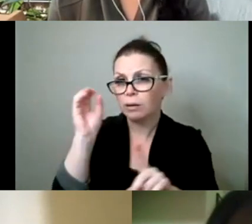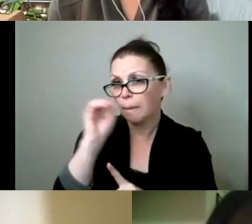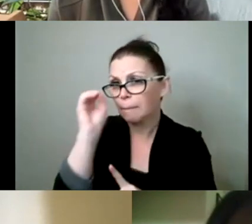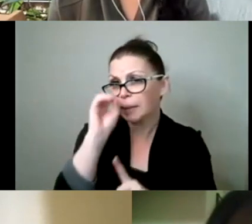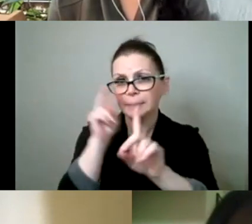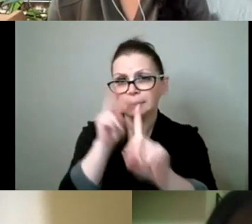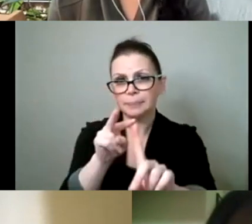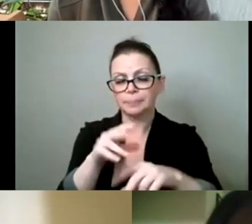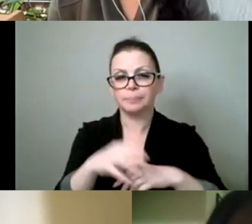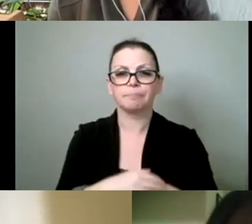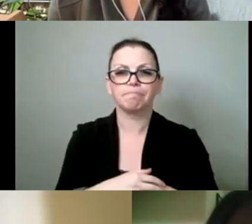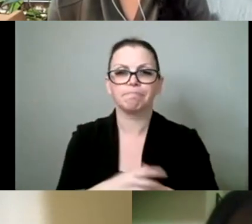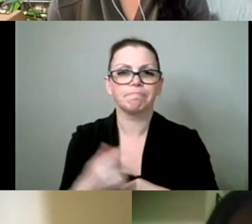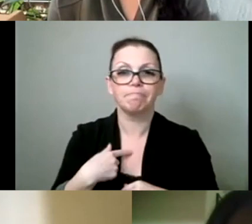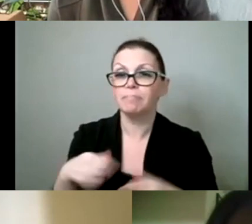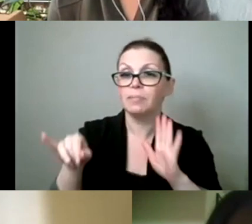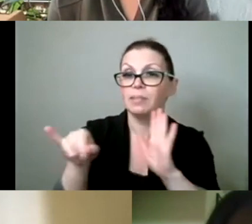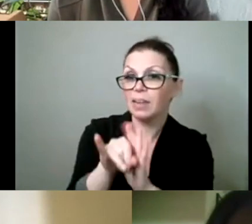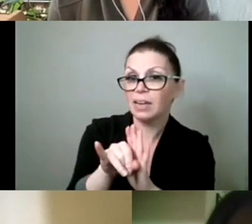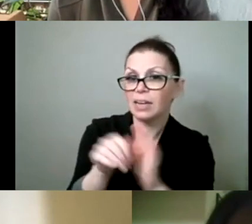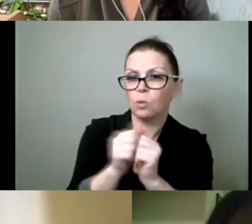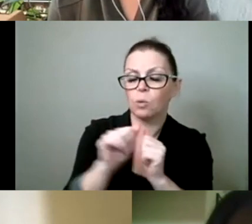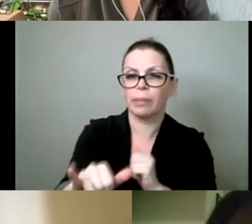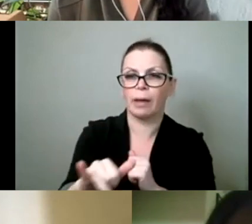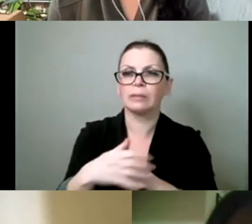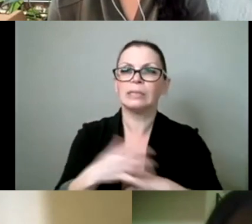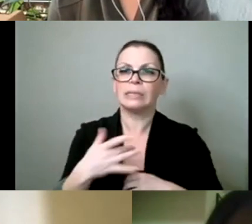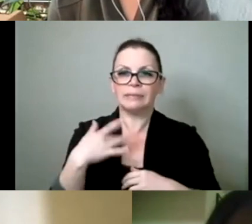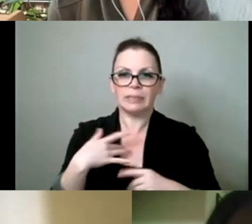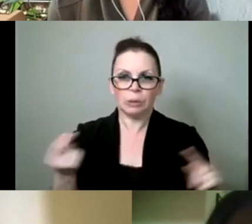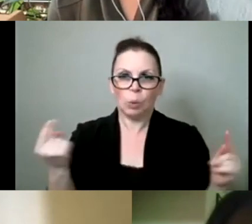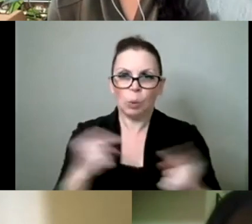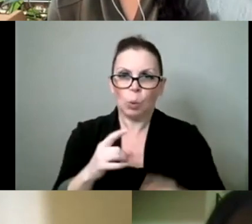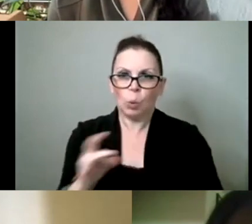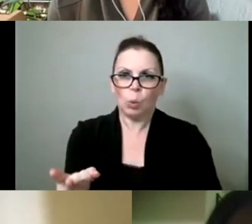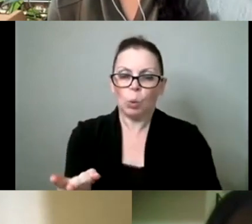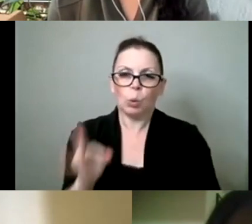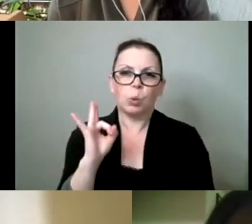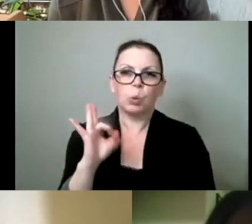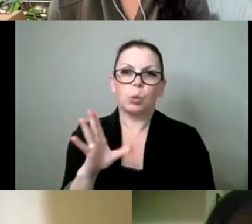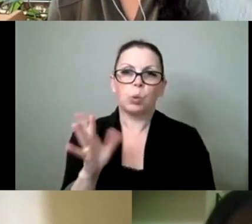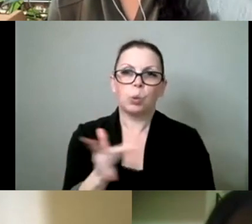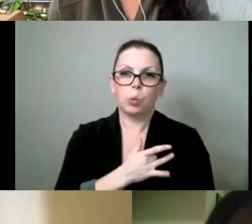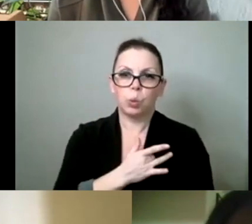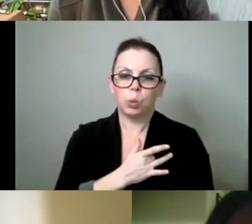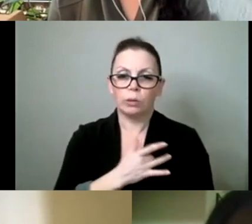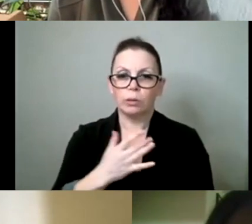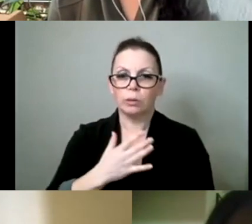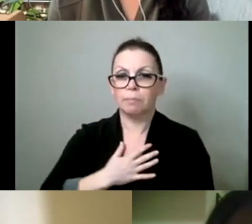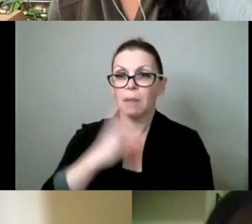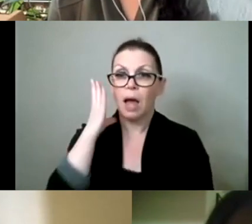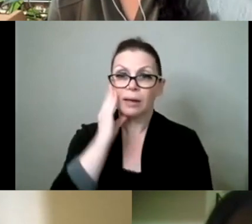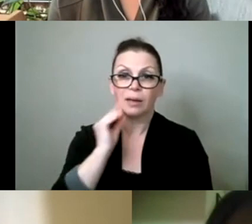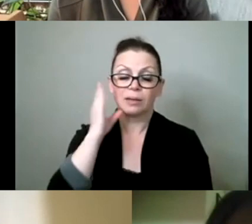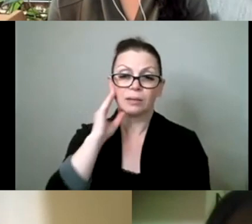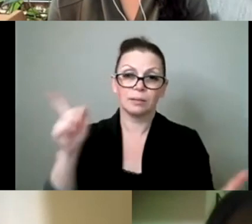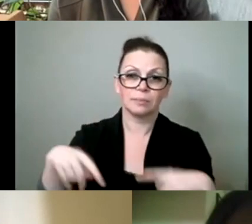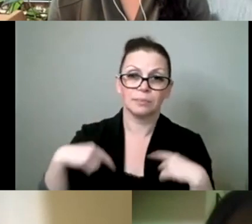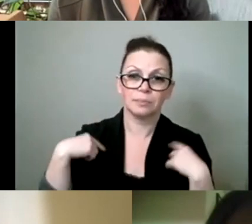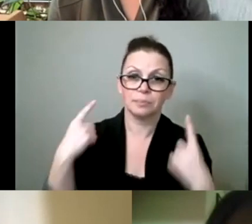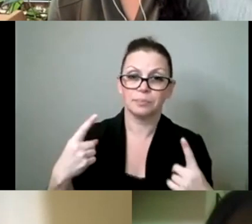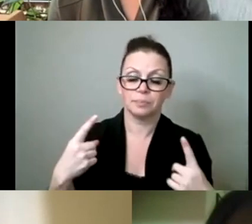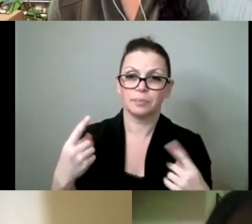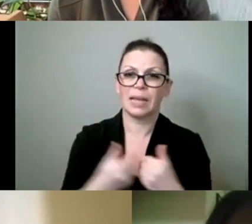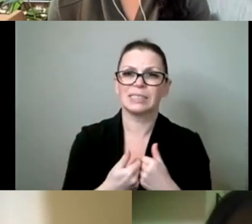I identify with that in almost a painful way. I think that my experience has been very